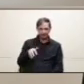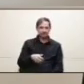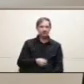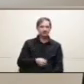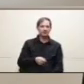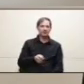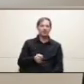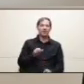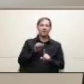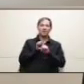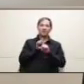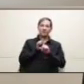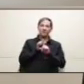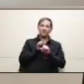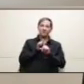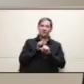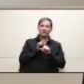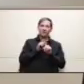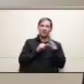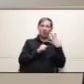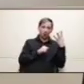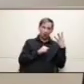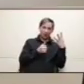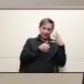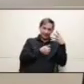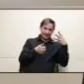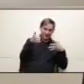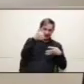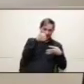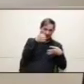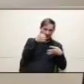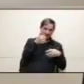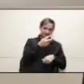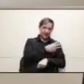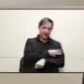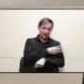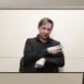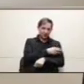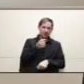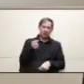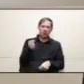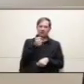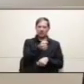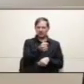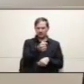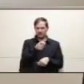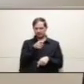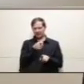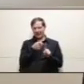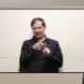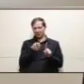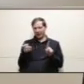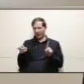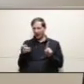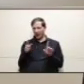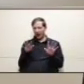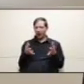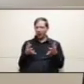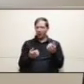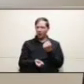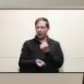senior managers and the CFO. The question there is, how did these appointments come about? And I ask that